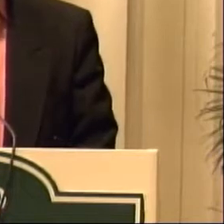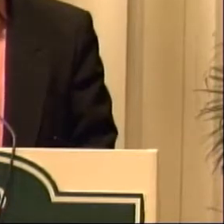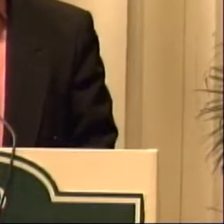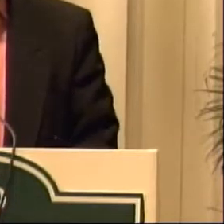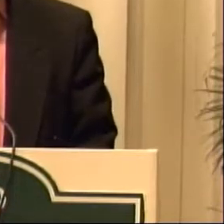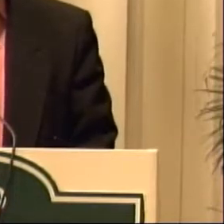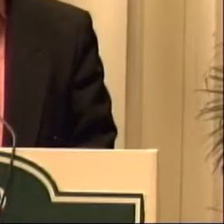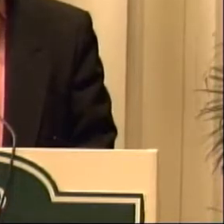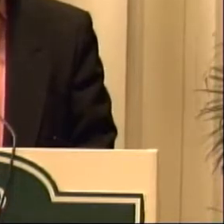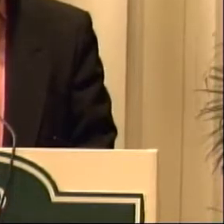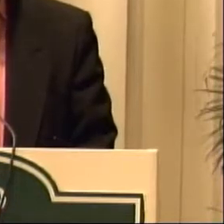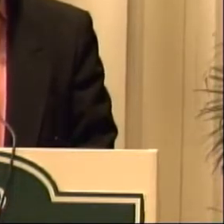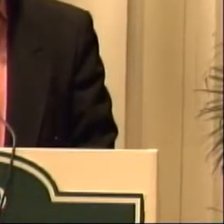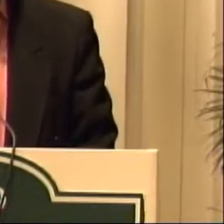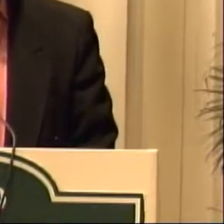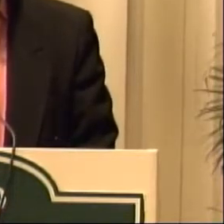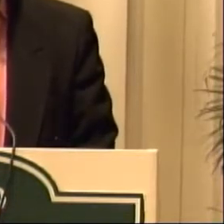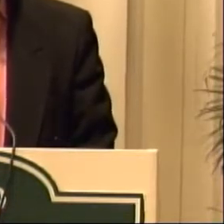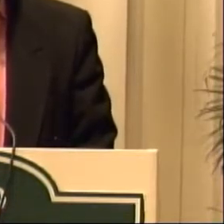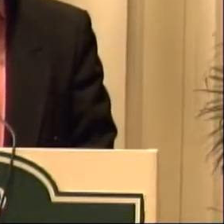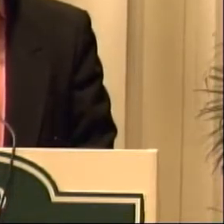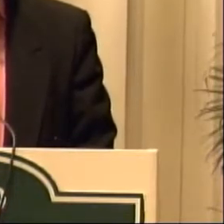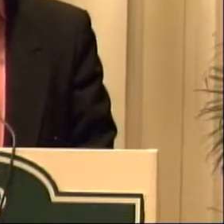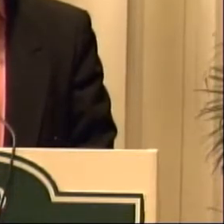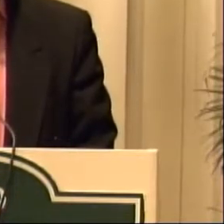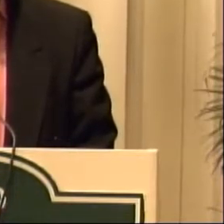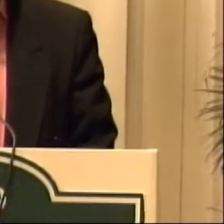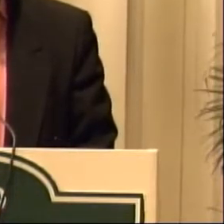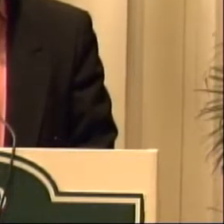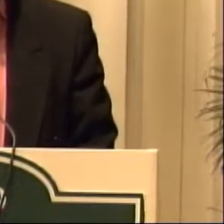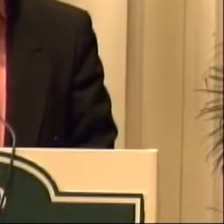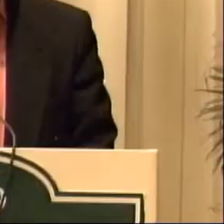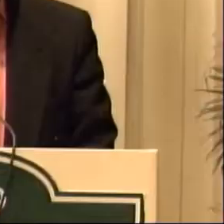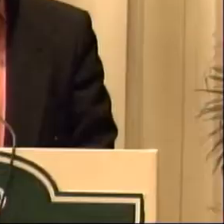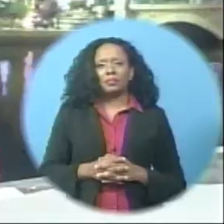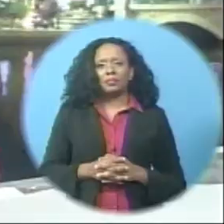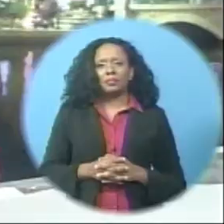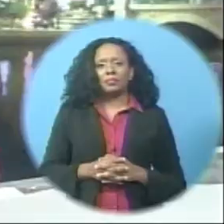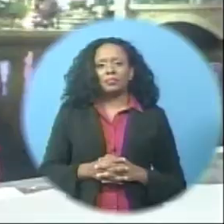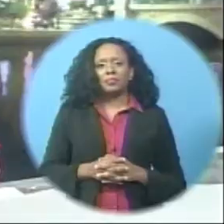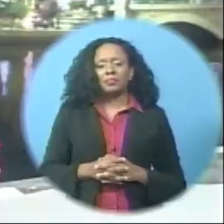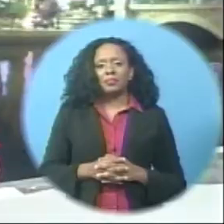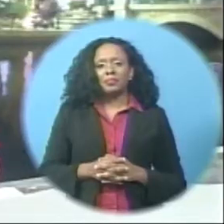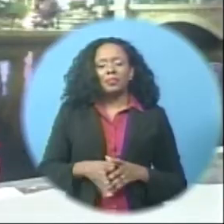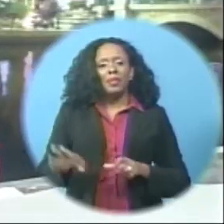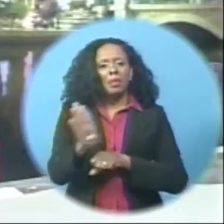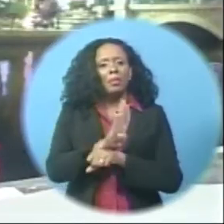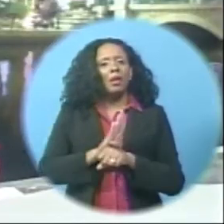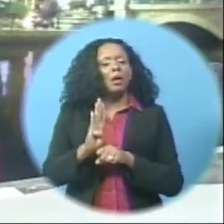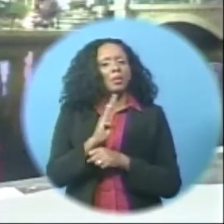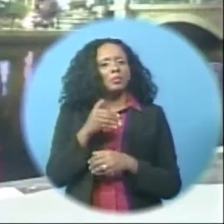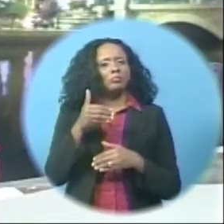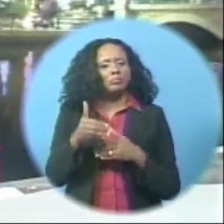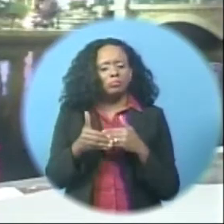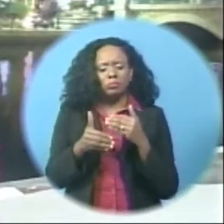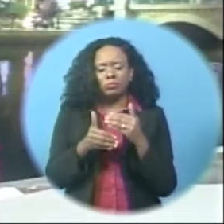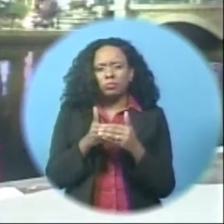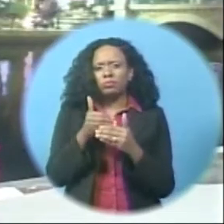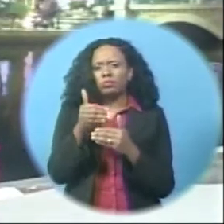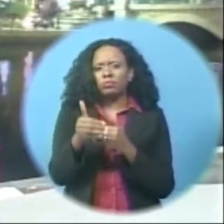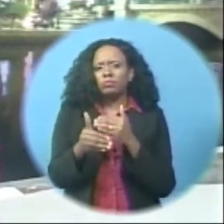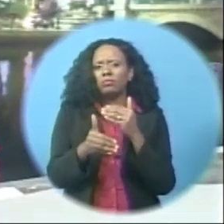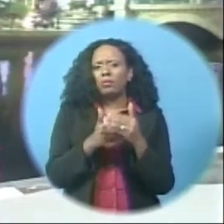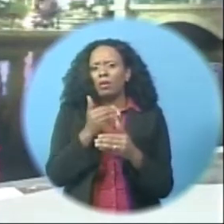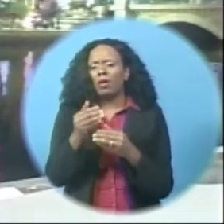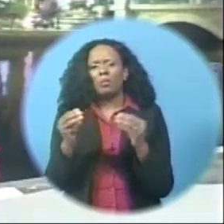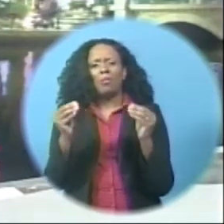result in absences for more than 3 days. Barbados has been making progress in becoming